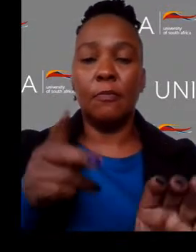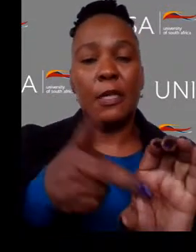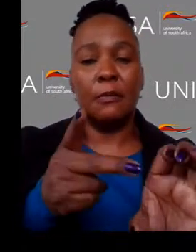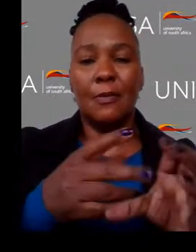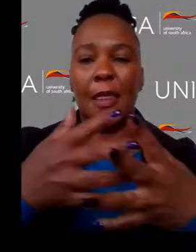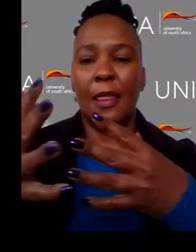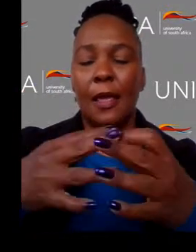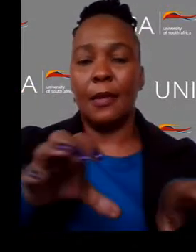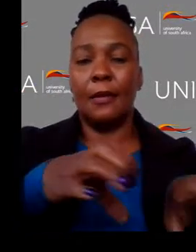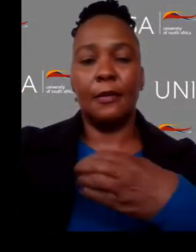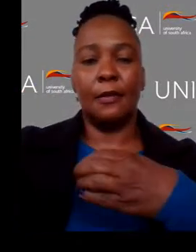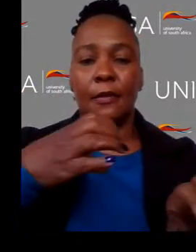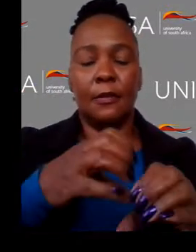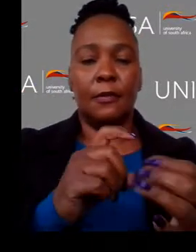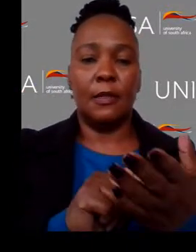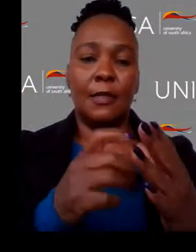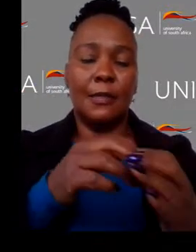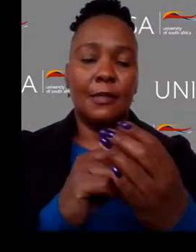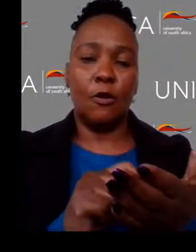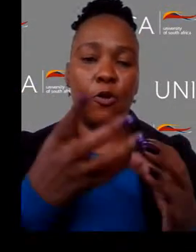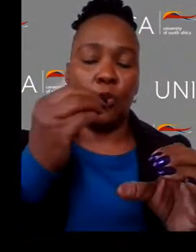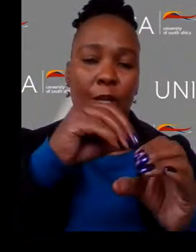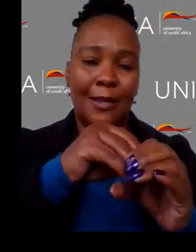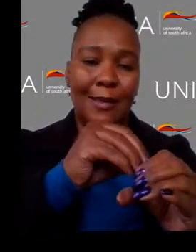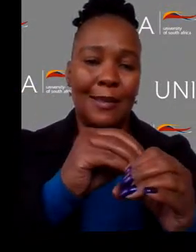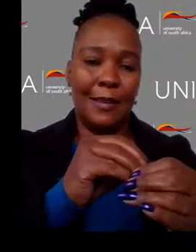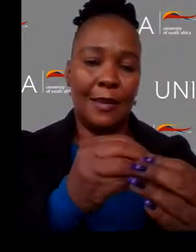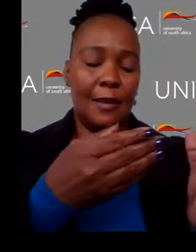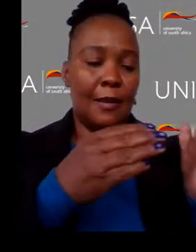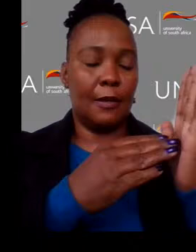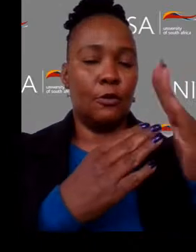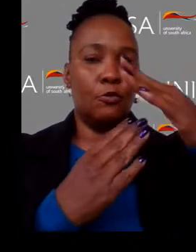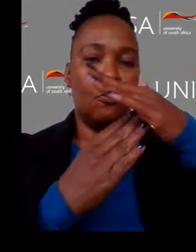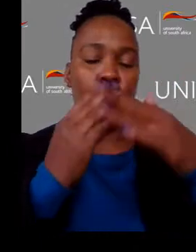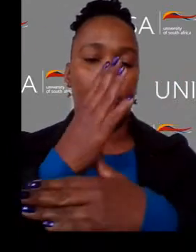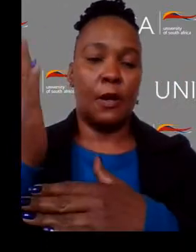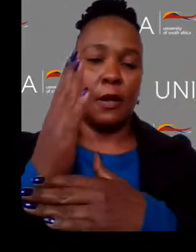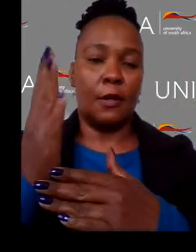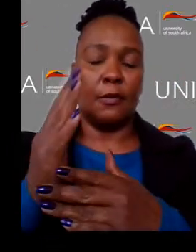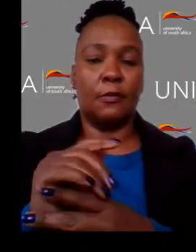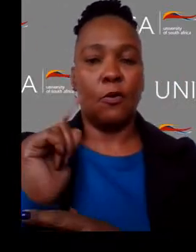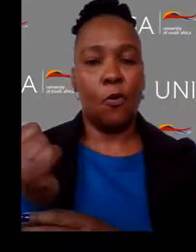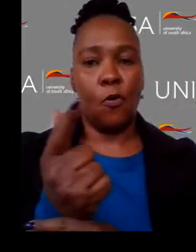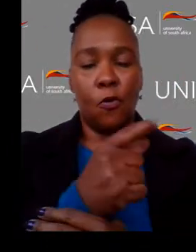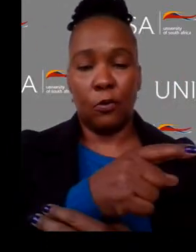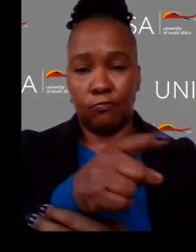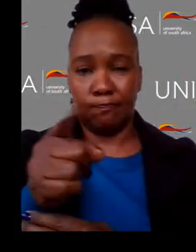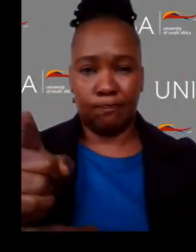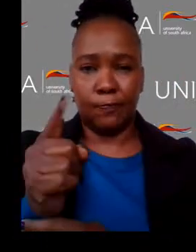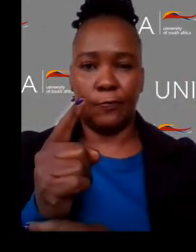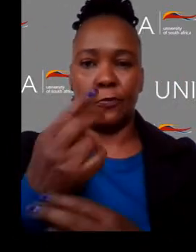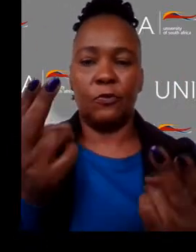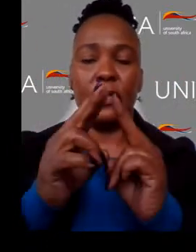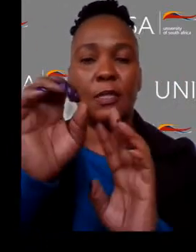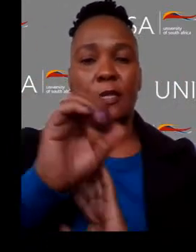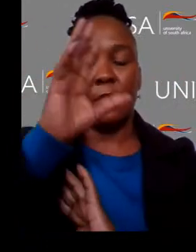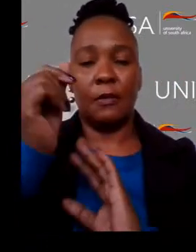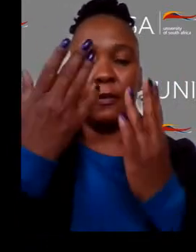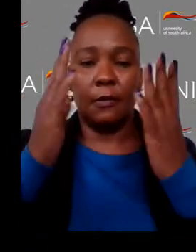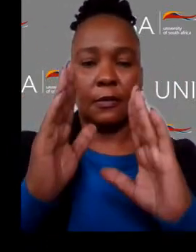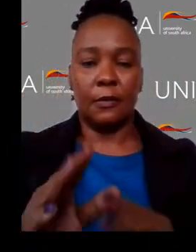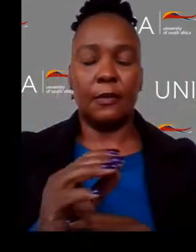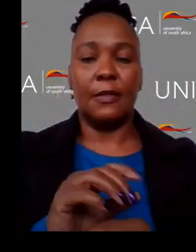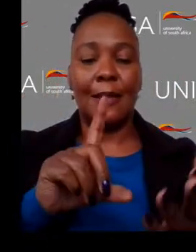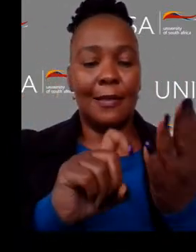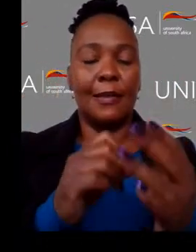please click on the login button at the top right. Now, since you are a UNISA student, you simply need to click on